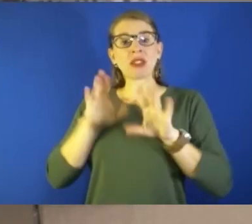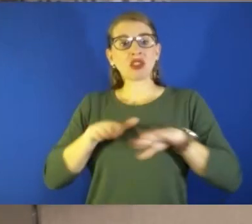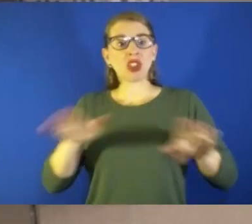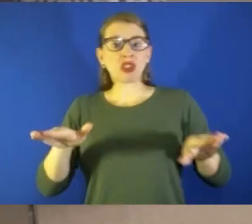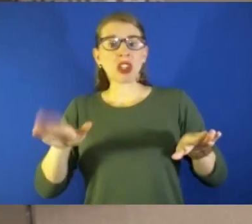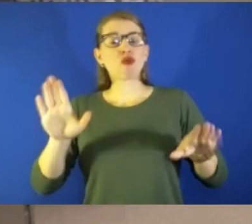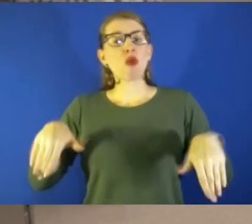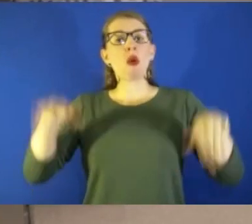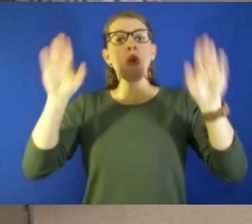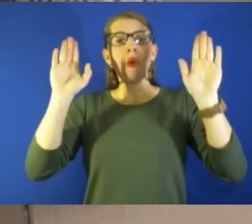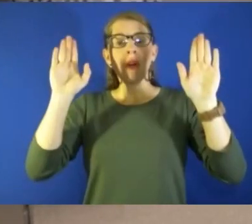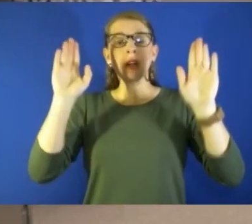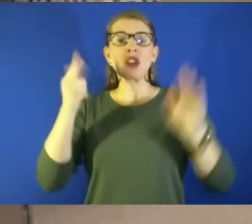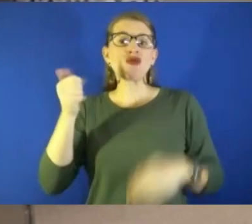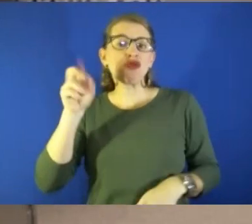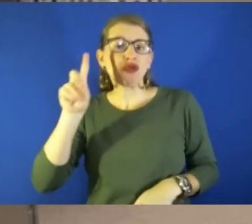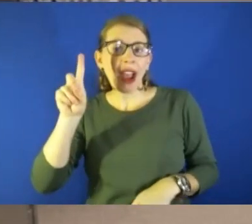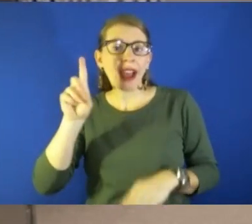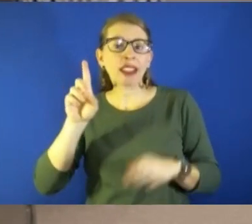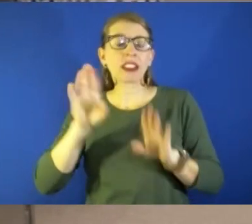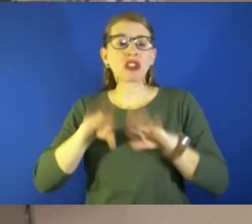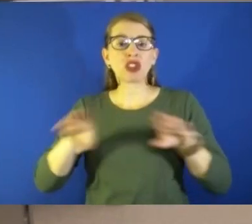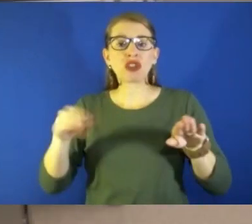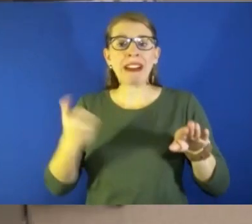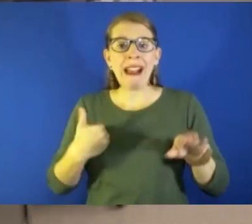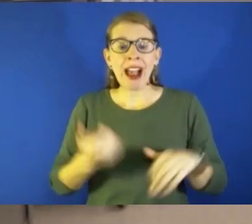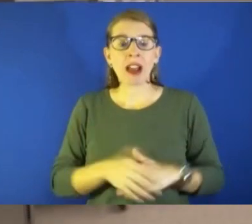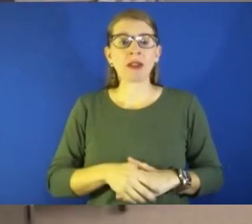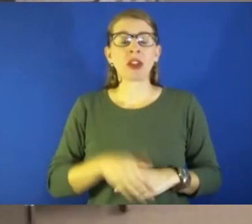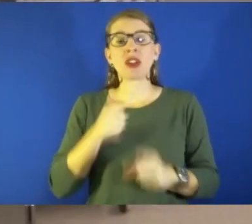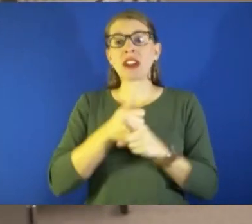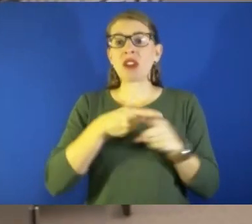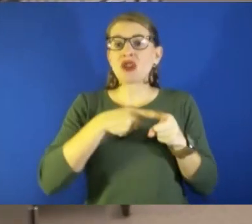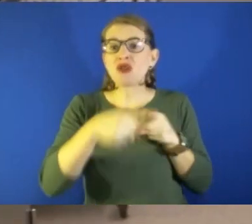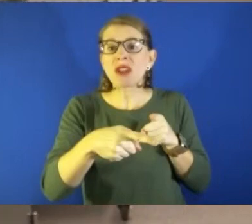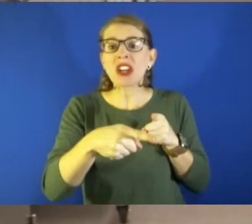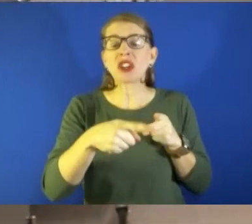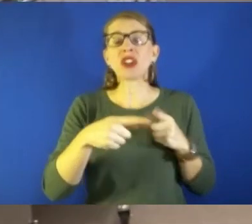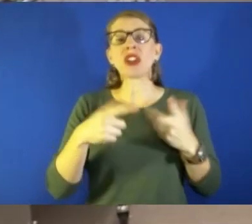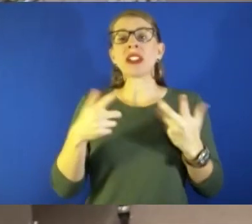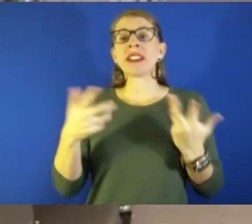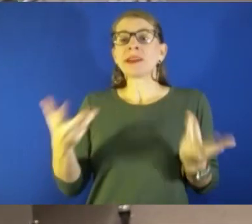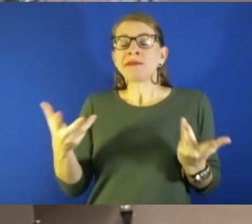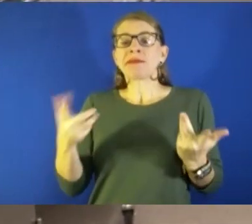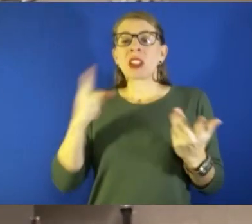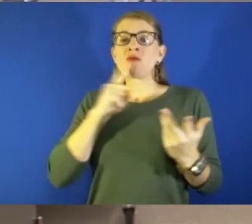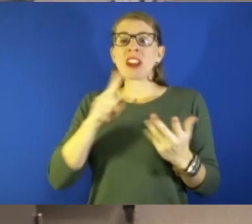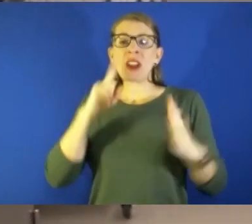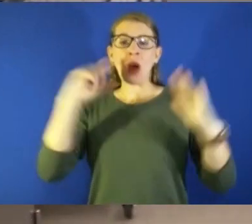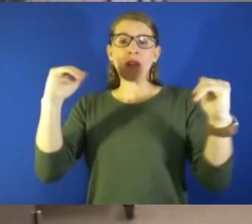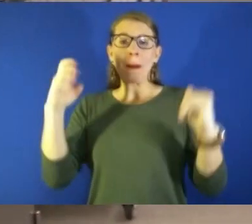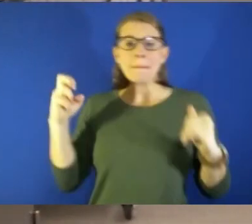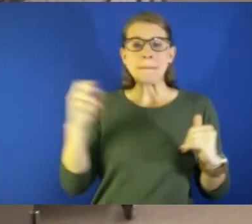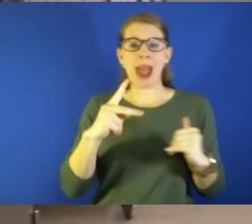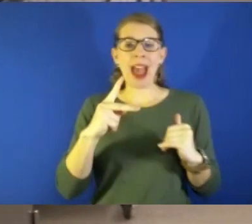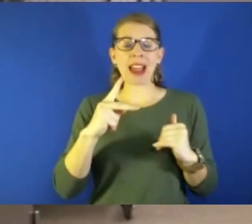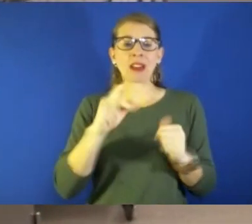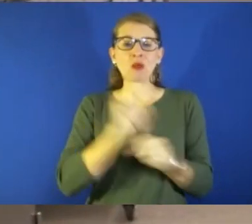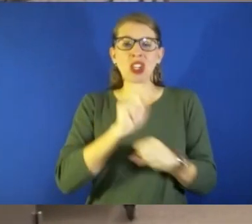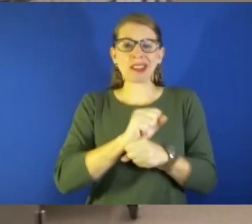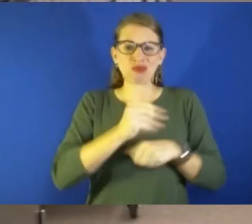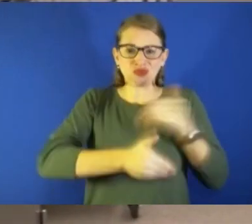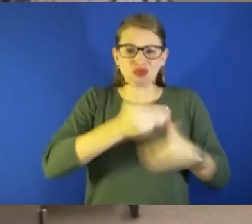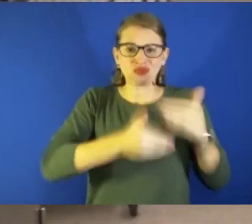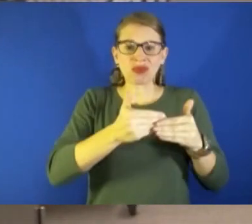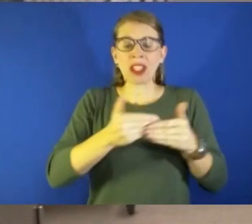She has grandchildren. She has a career. So she is really hopeful to get back and going once this procedure is